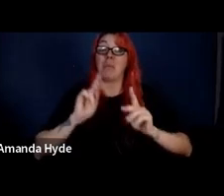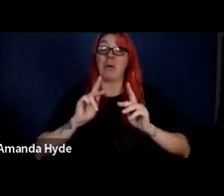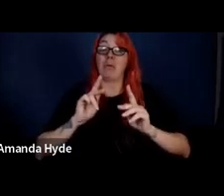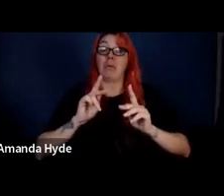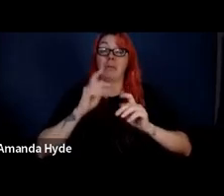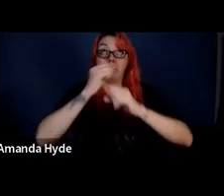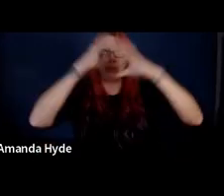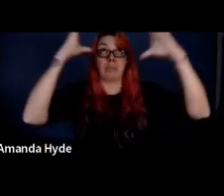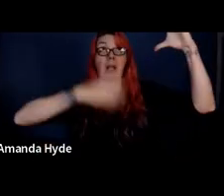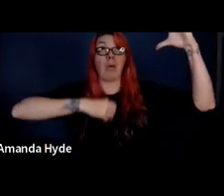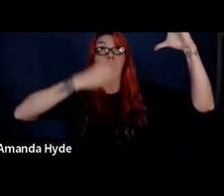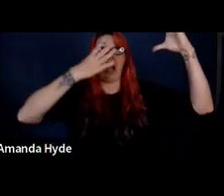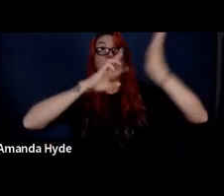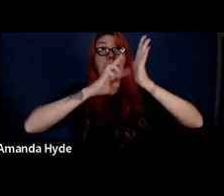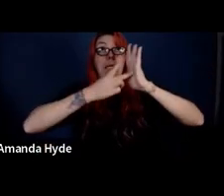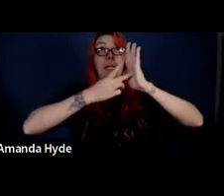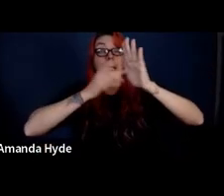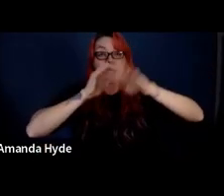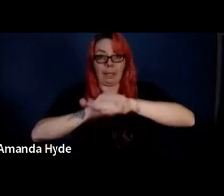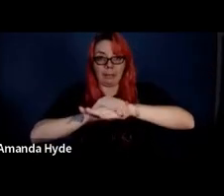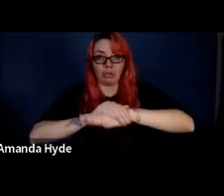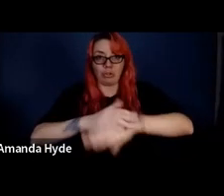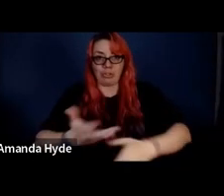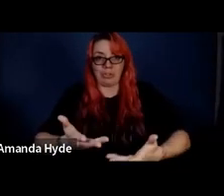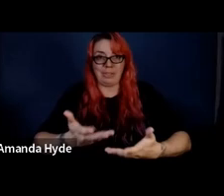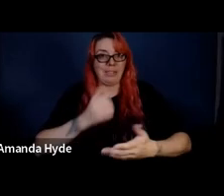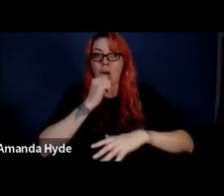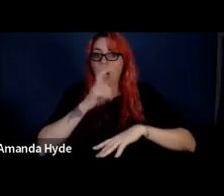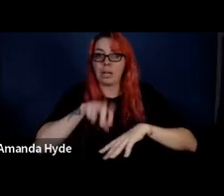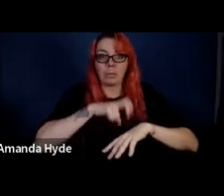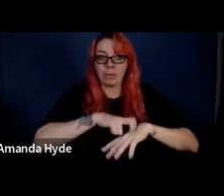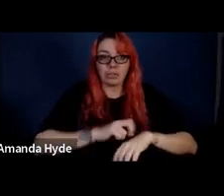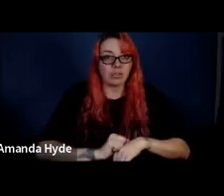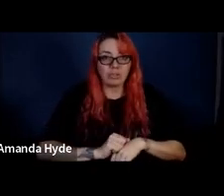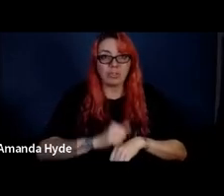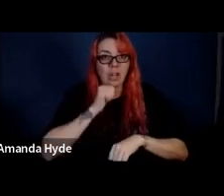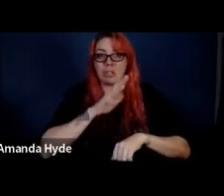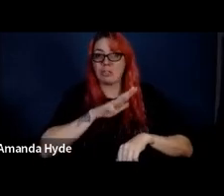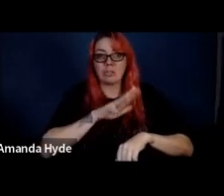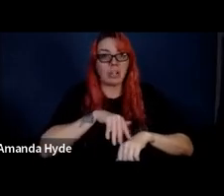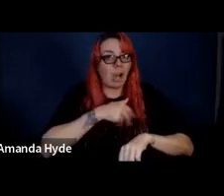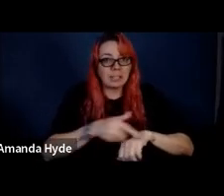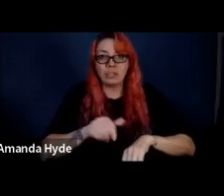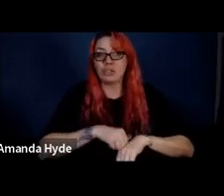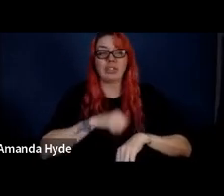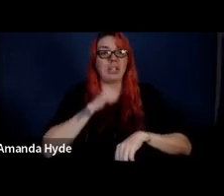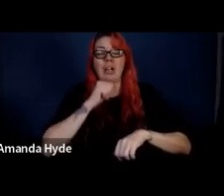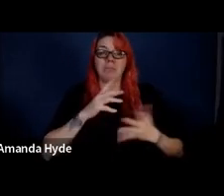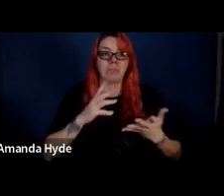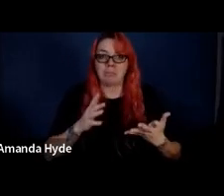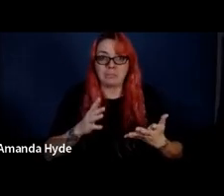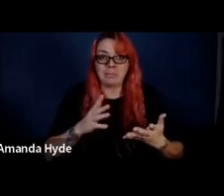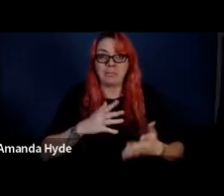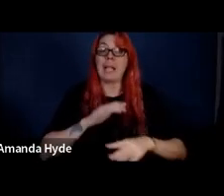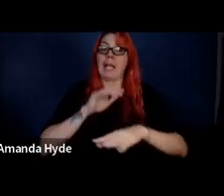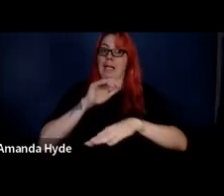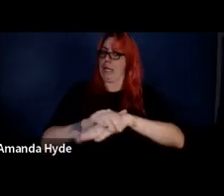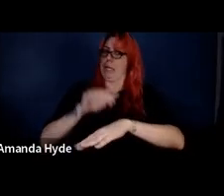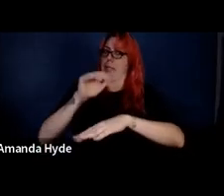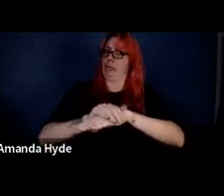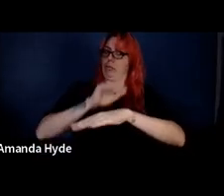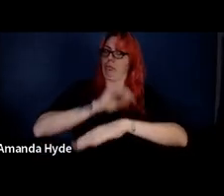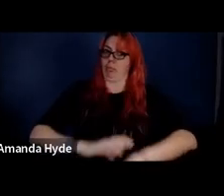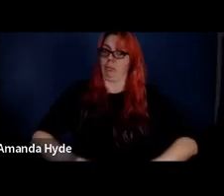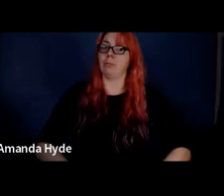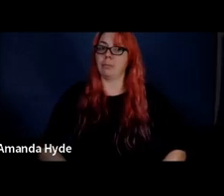white initially, as other Southern Europeans who eventually came. And that's why you would have seen in the history of this country, there were